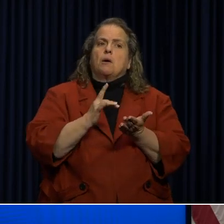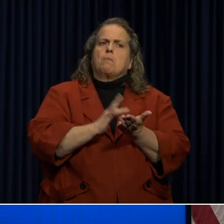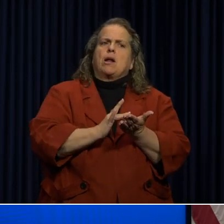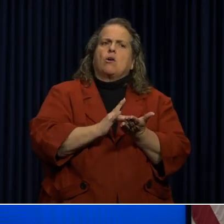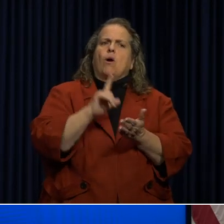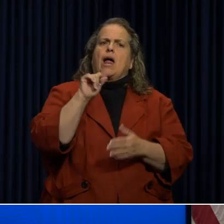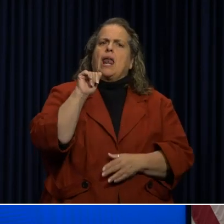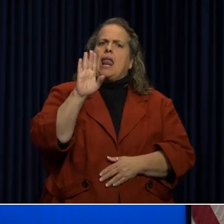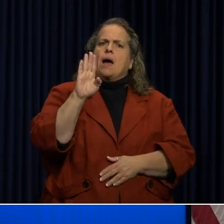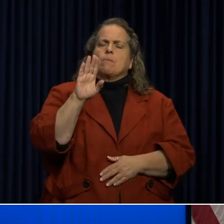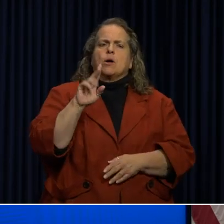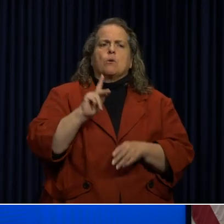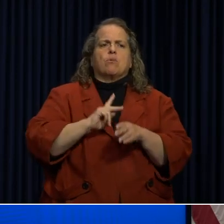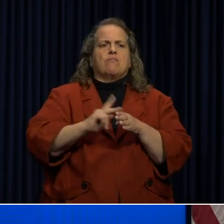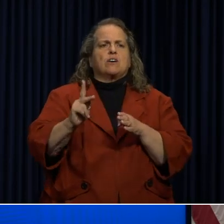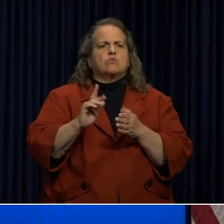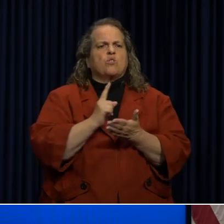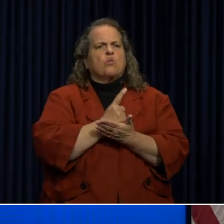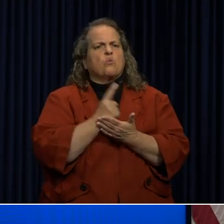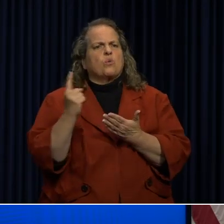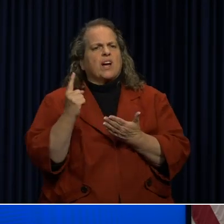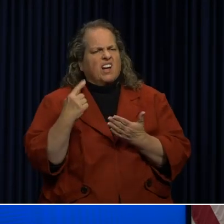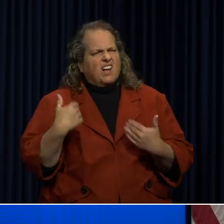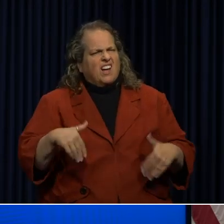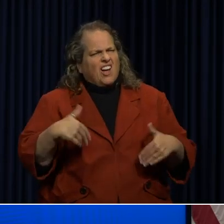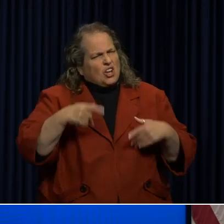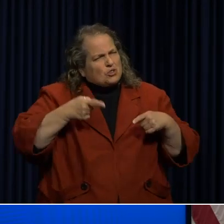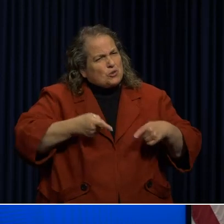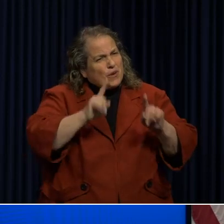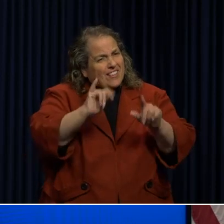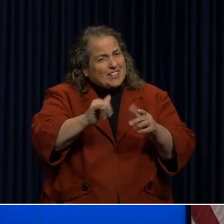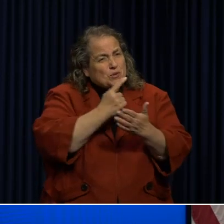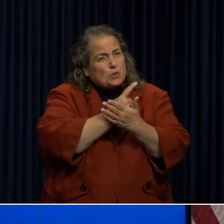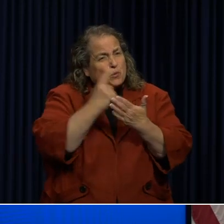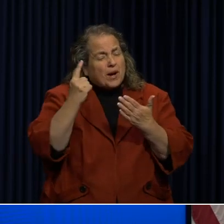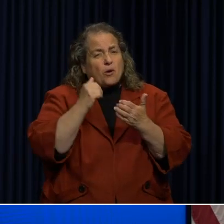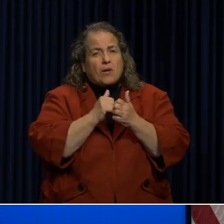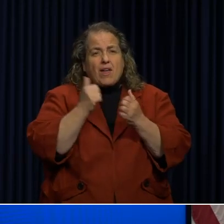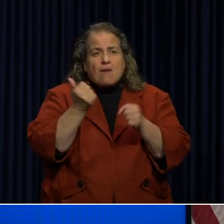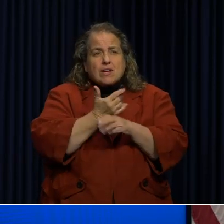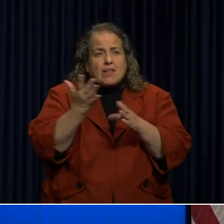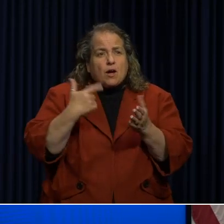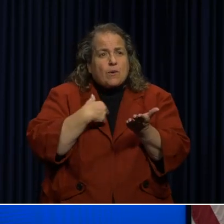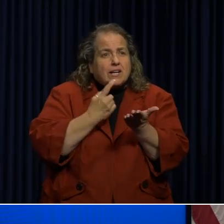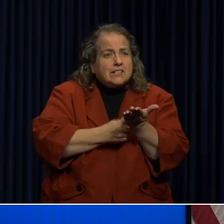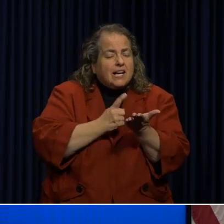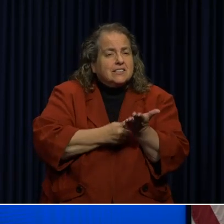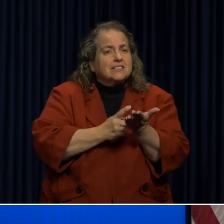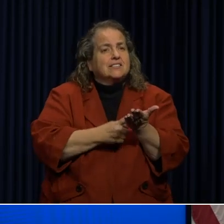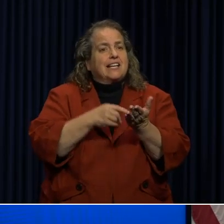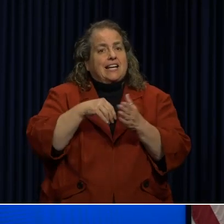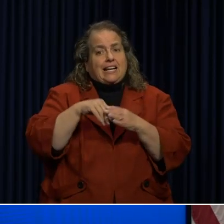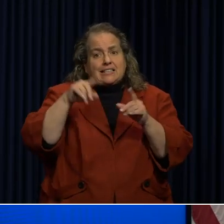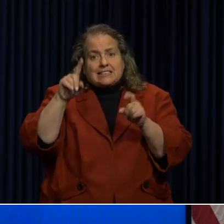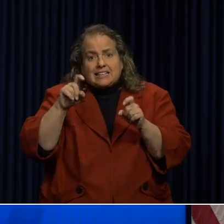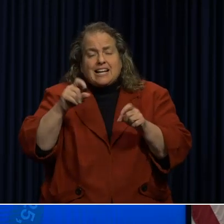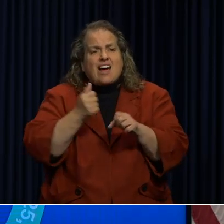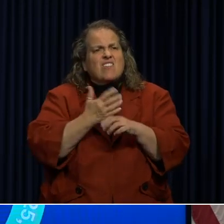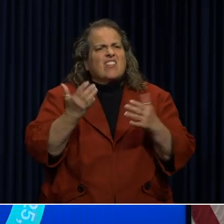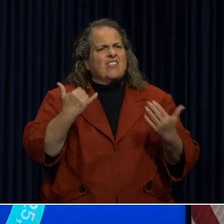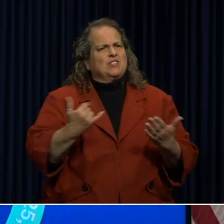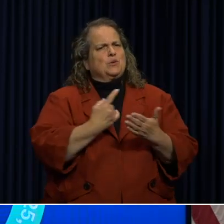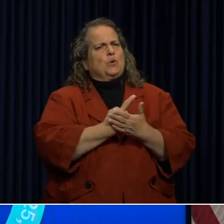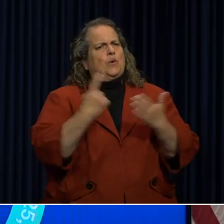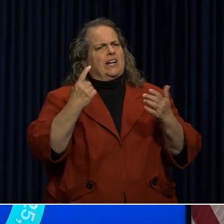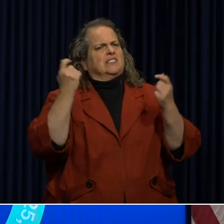Professional Week. Think about that during this week with all we talk about in testing and the rest. This is the